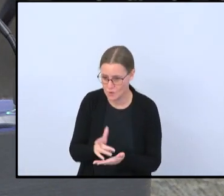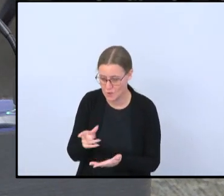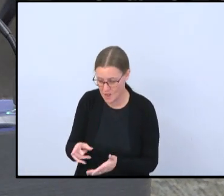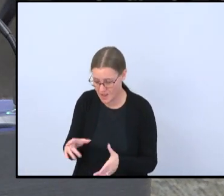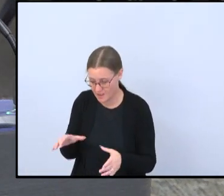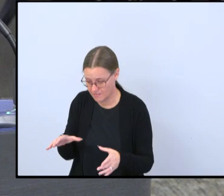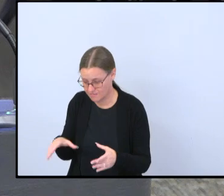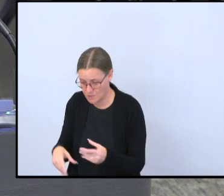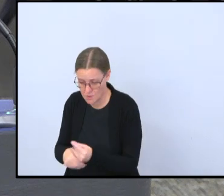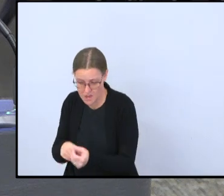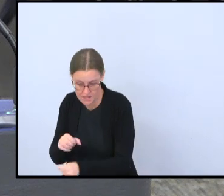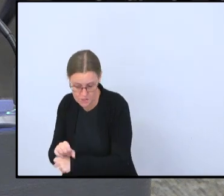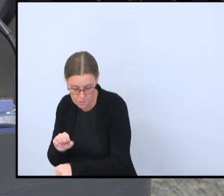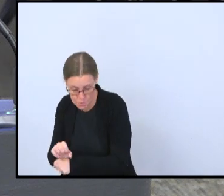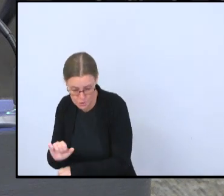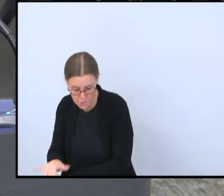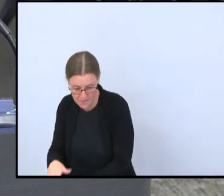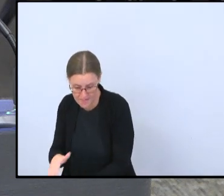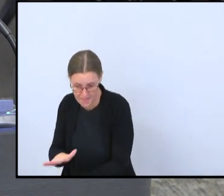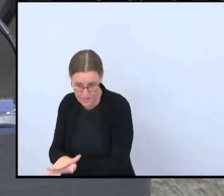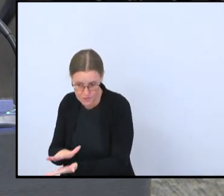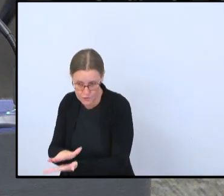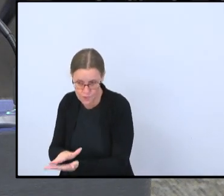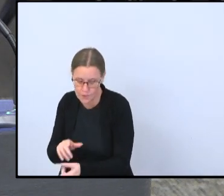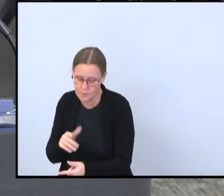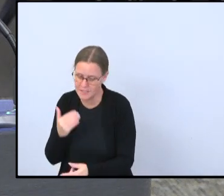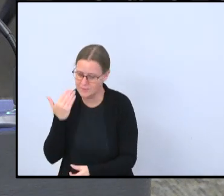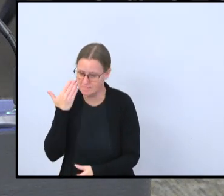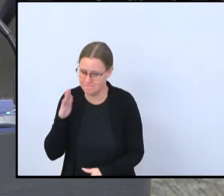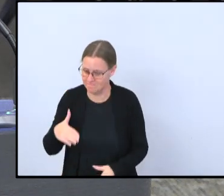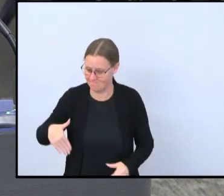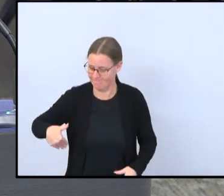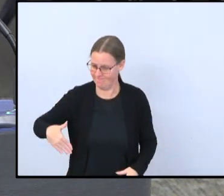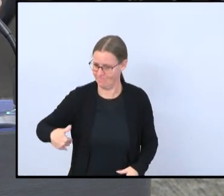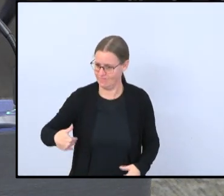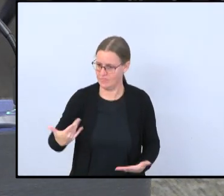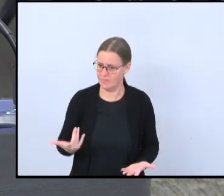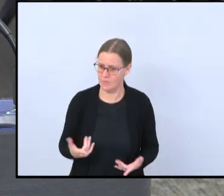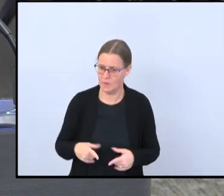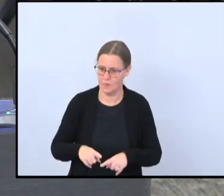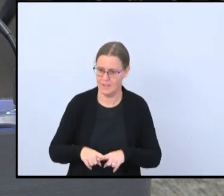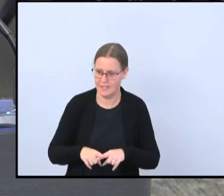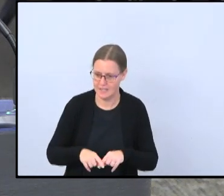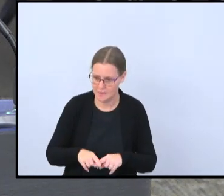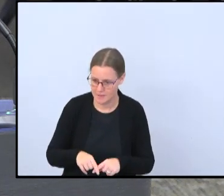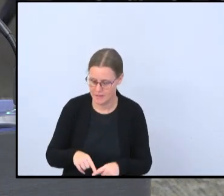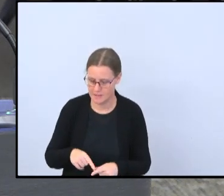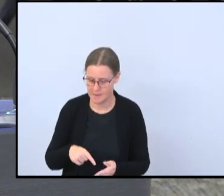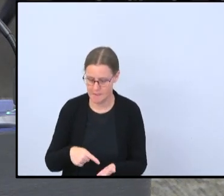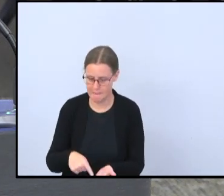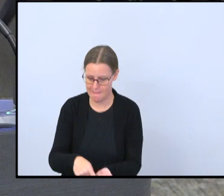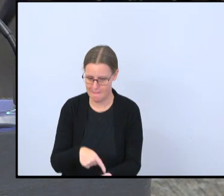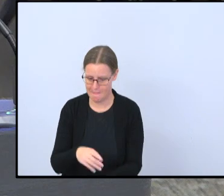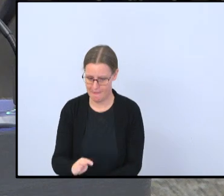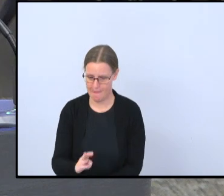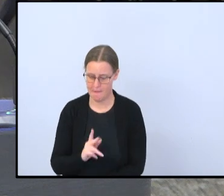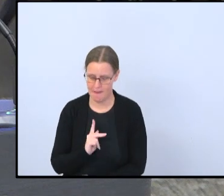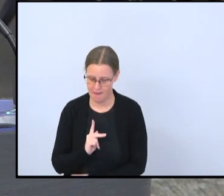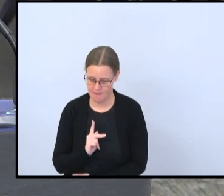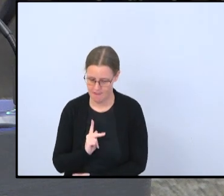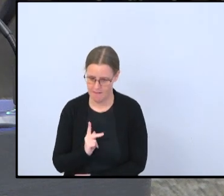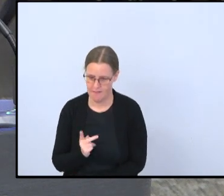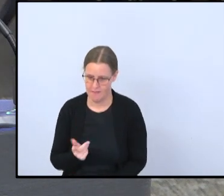that yet, though. Okay. Because the calculation is based on payback. So you have to look at, there's certain things that pay back faster than others,